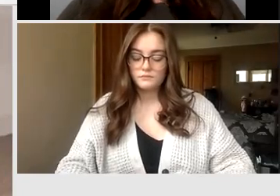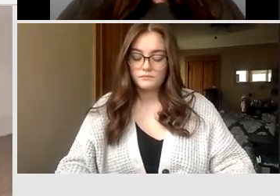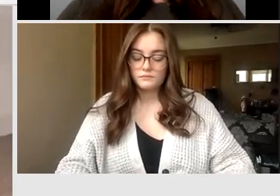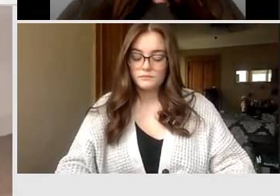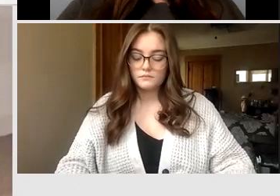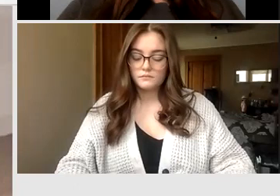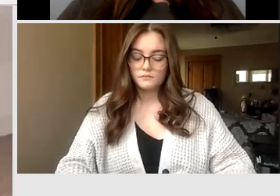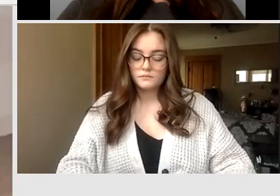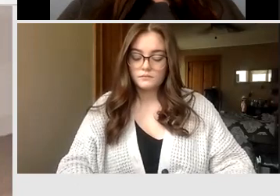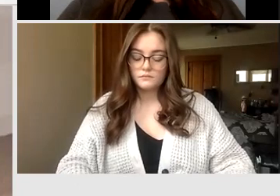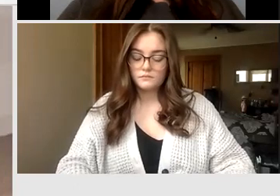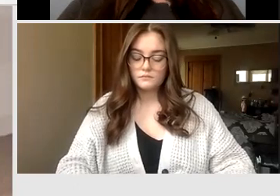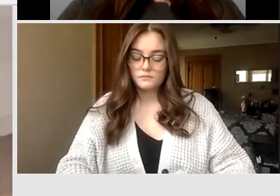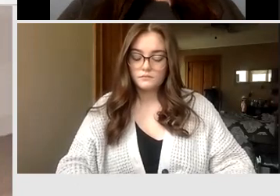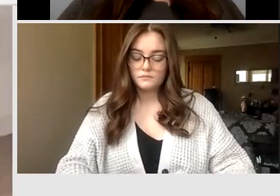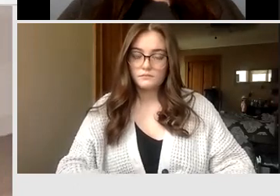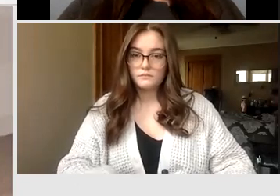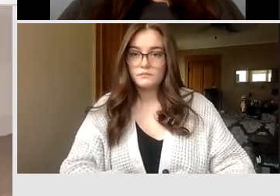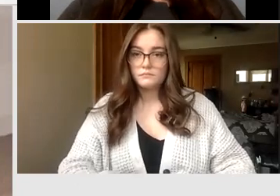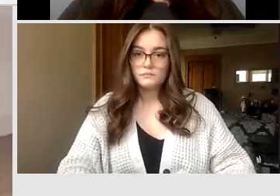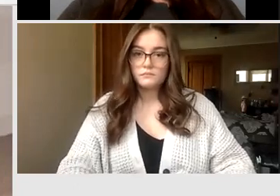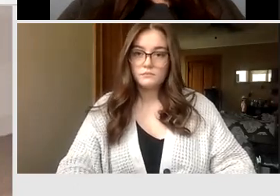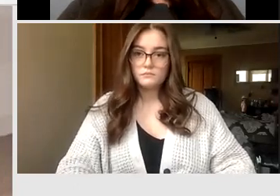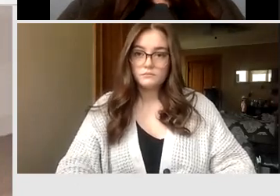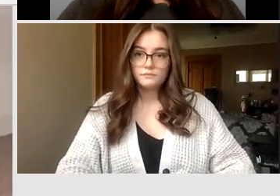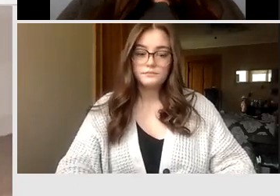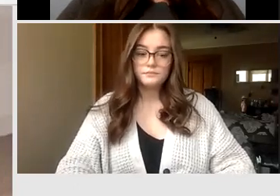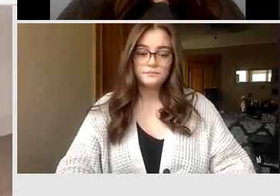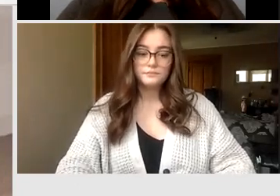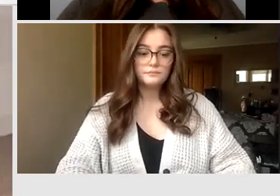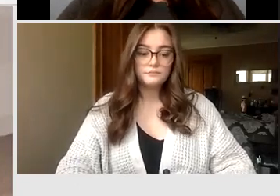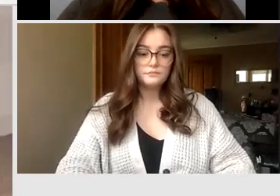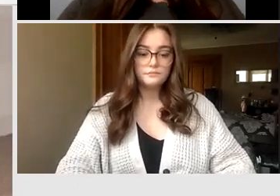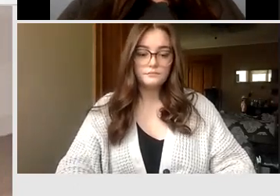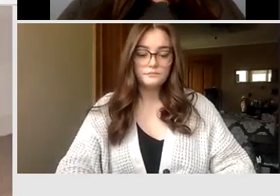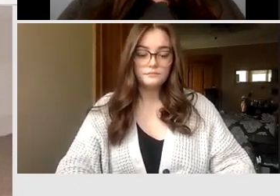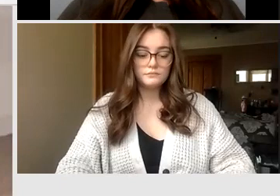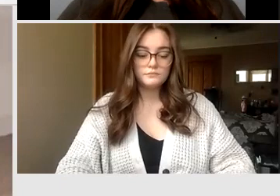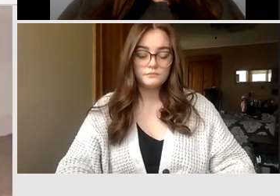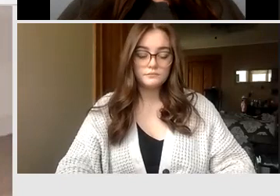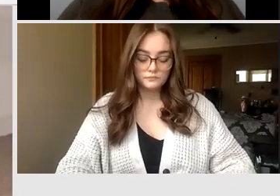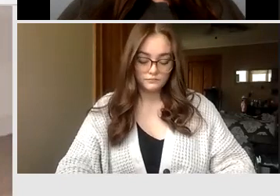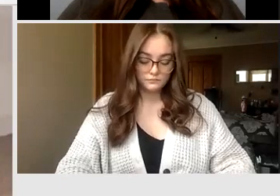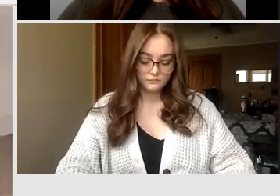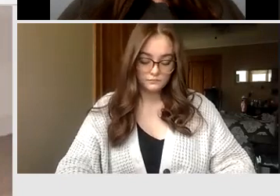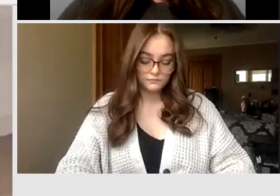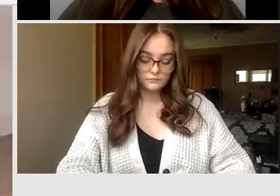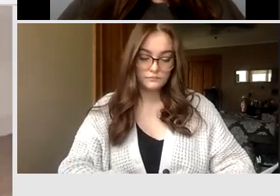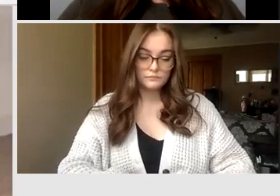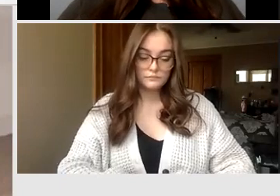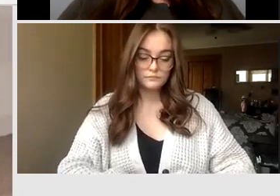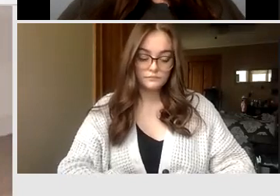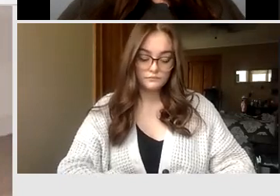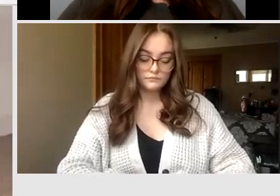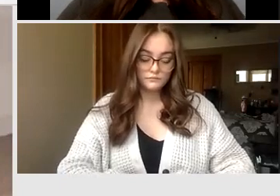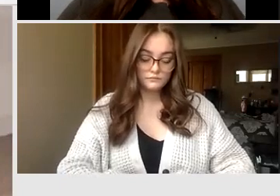So because of this, Clara Barton decided she would do something about it herself. She began by writing letters and visiting doctors, politicians,